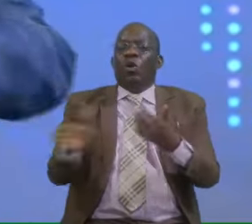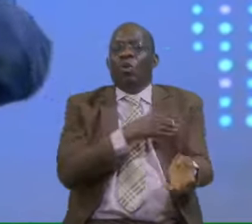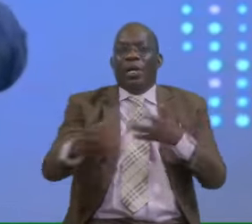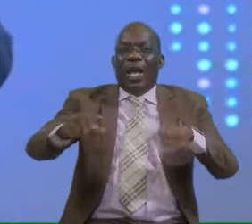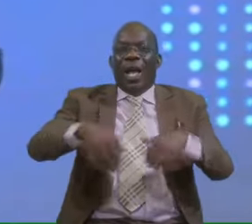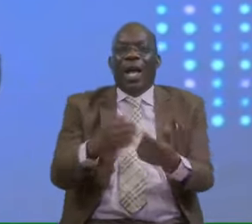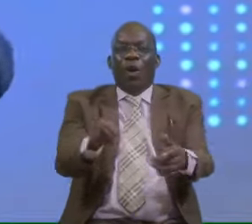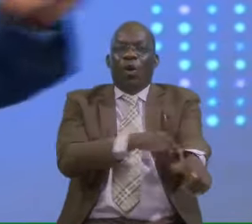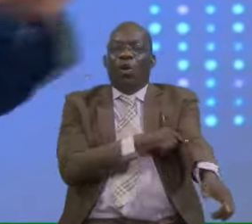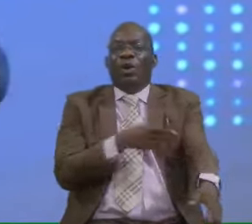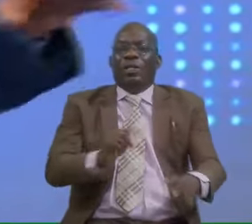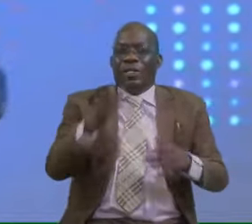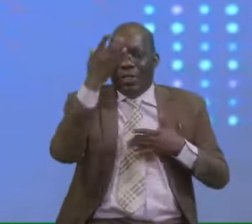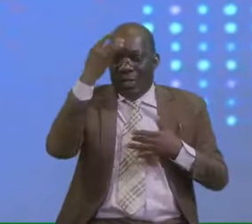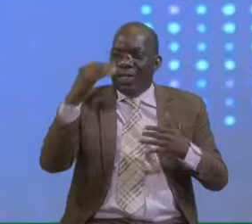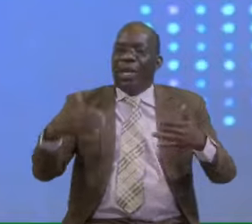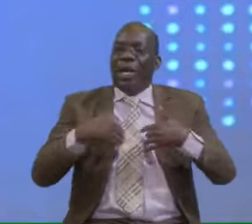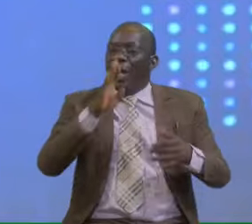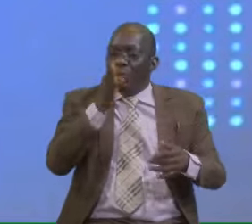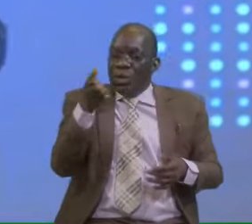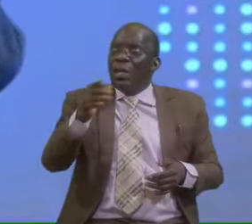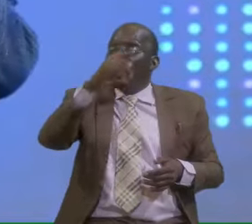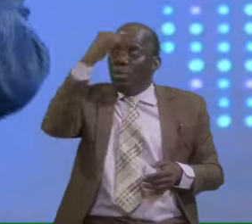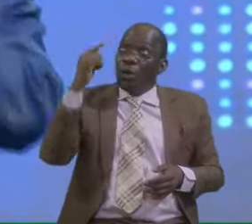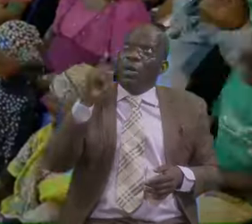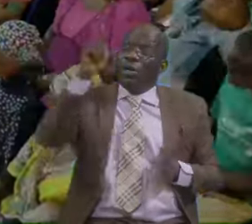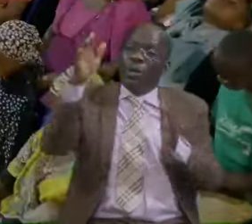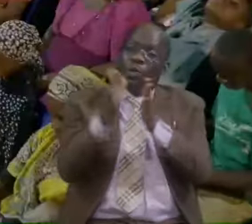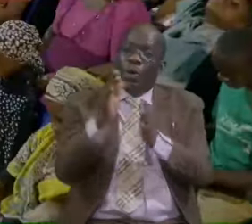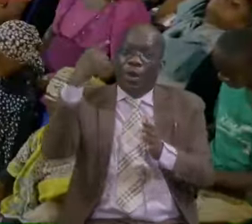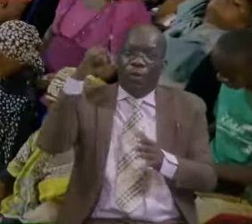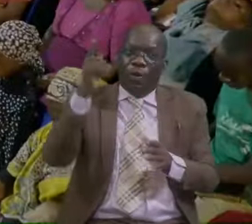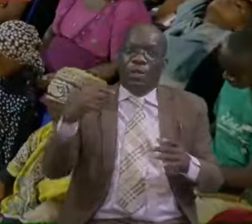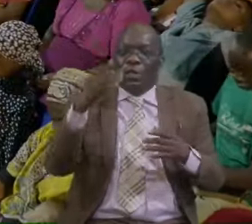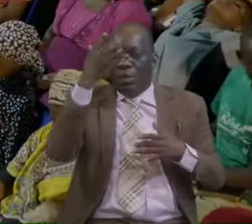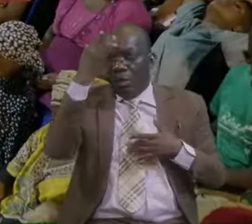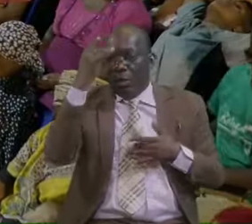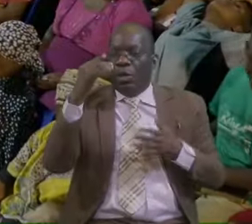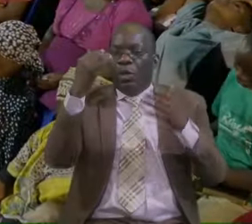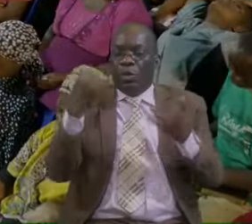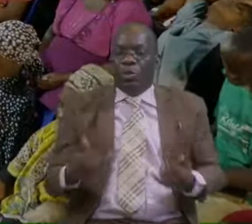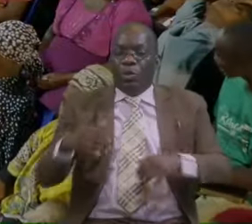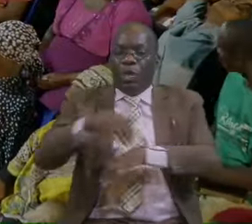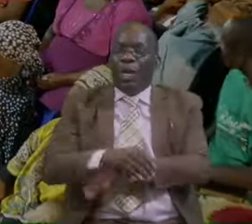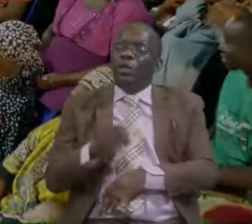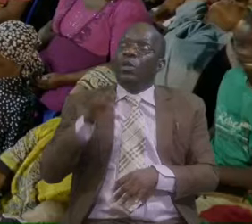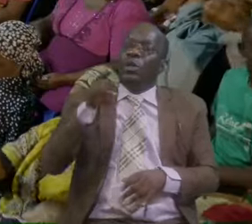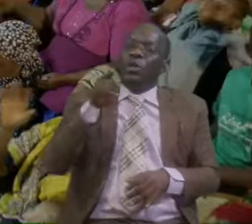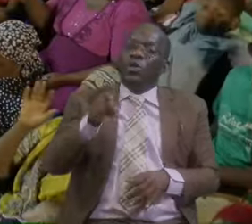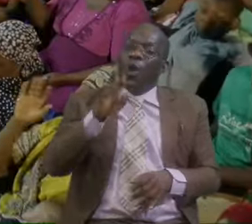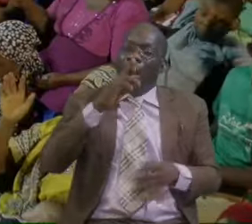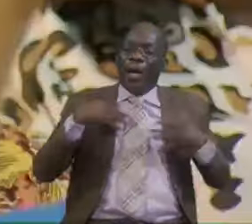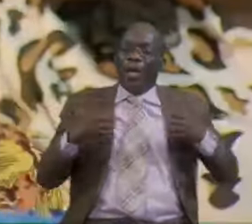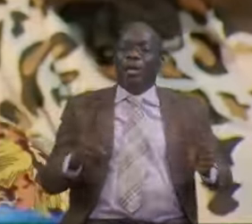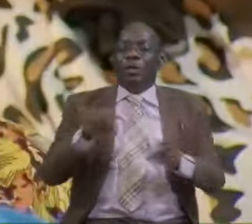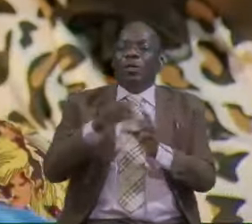there, because he maketh intercession for the sick, tonight you are healed in Jesus' name.